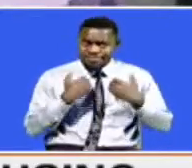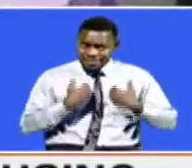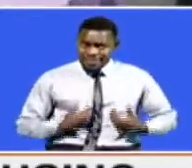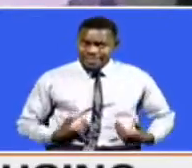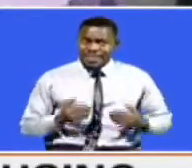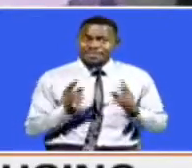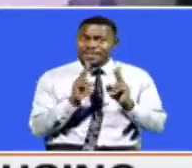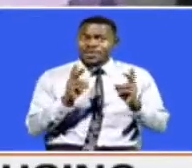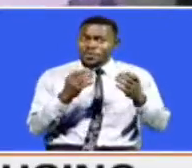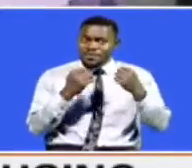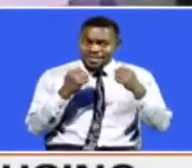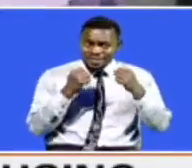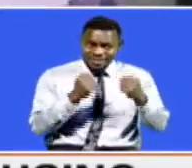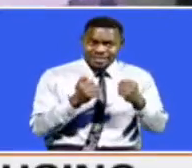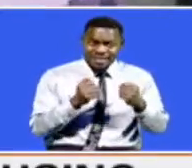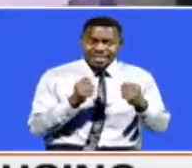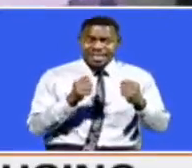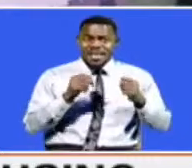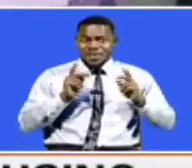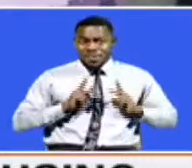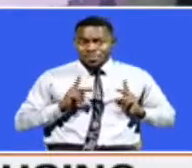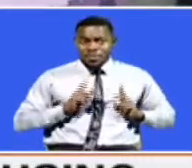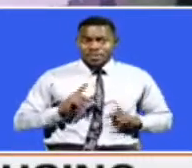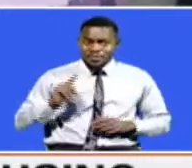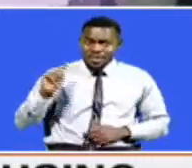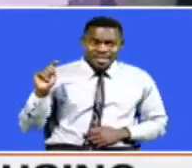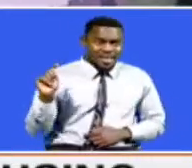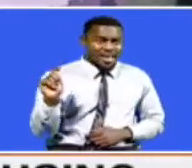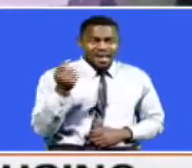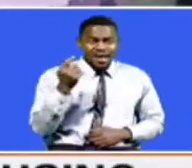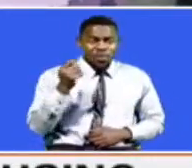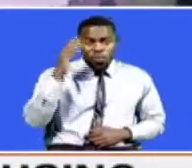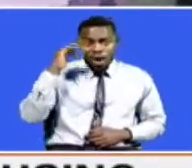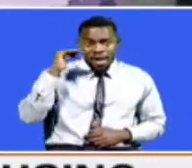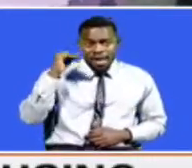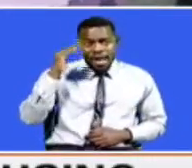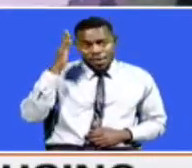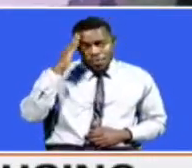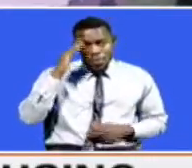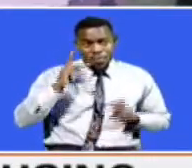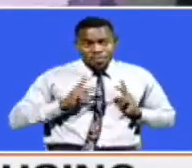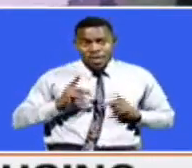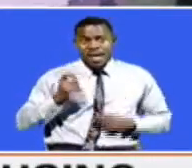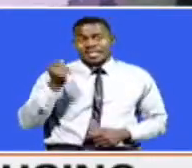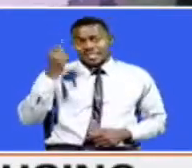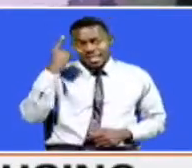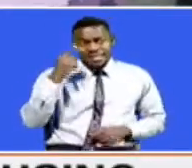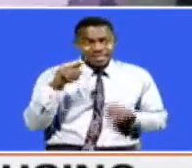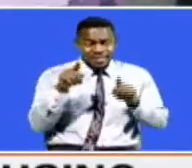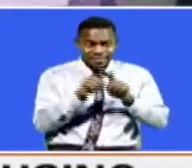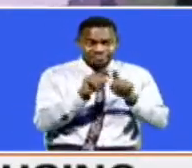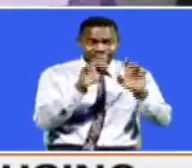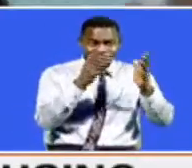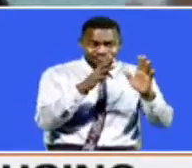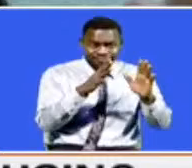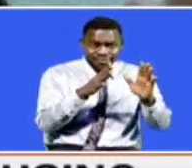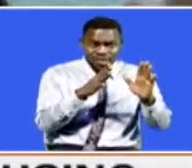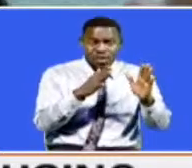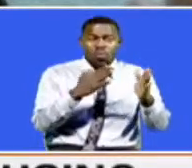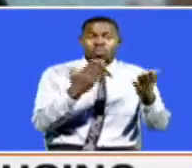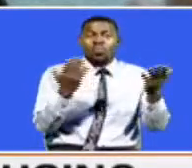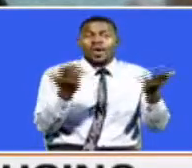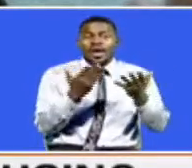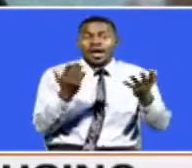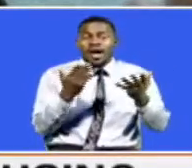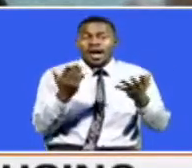in the peoples of Kenya understanding and appreciating where we need to